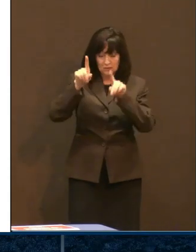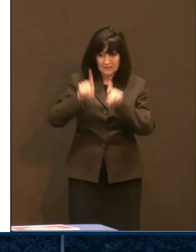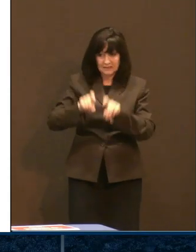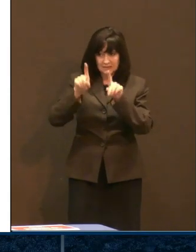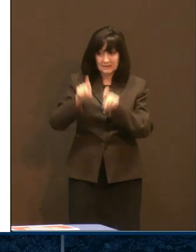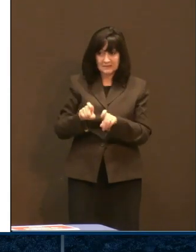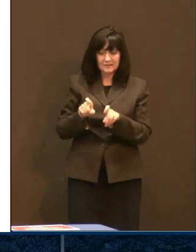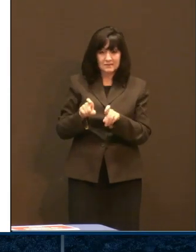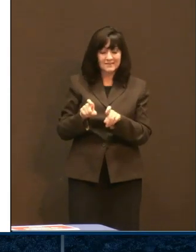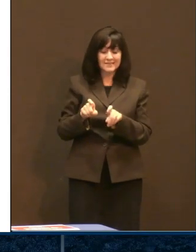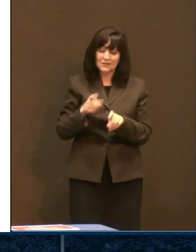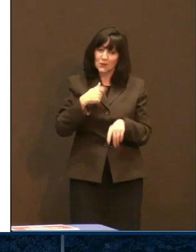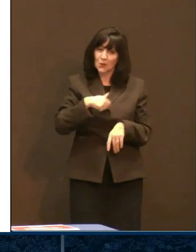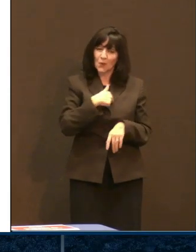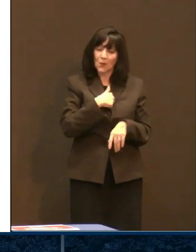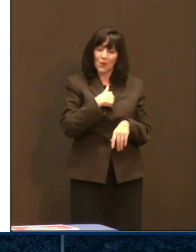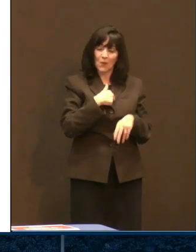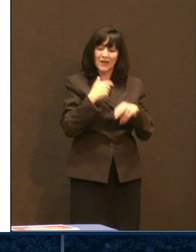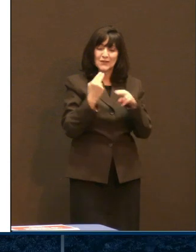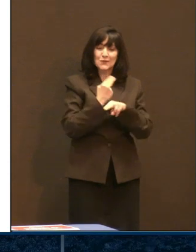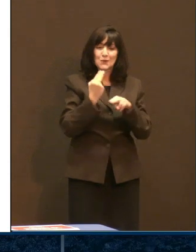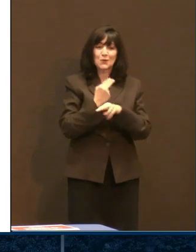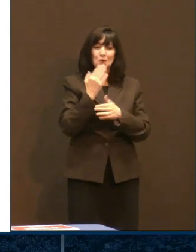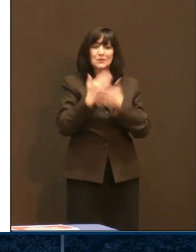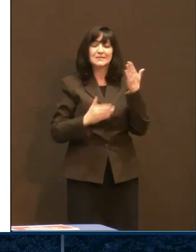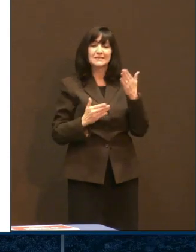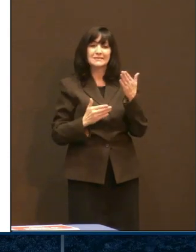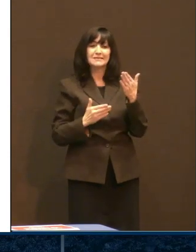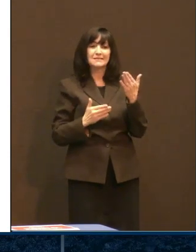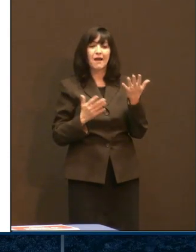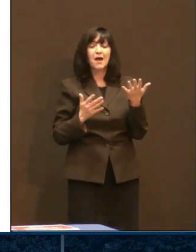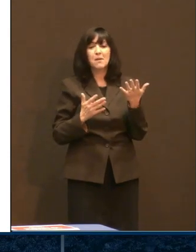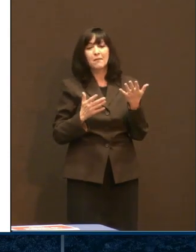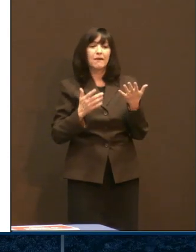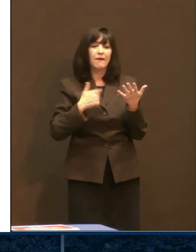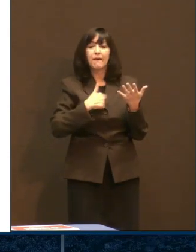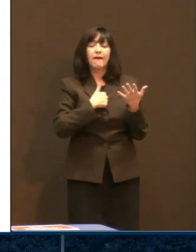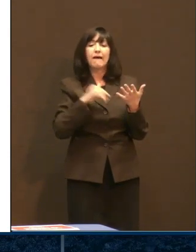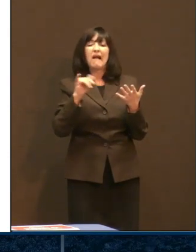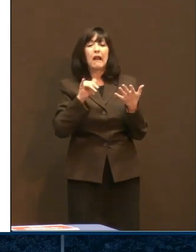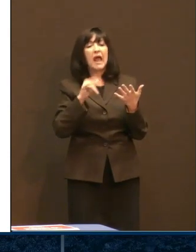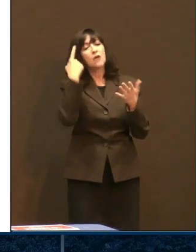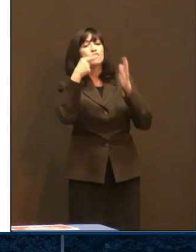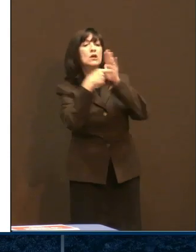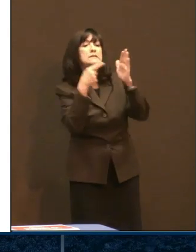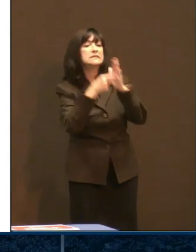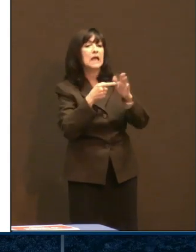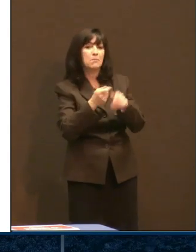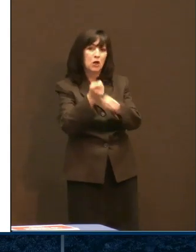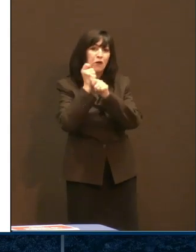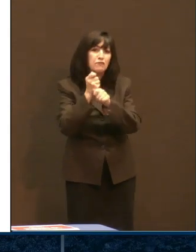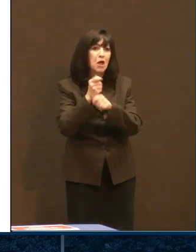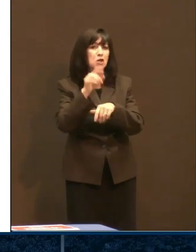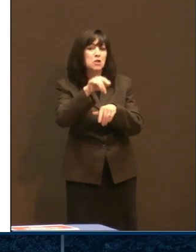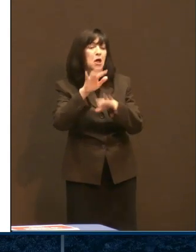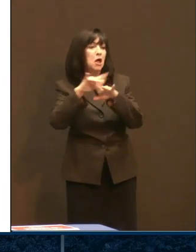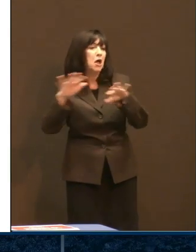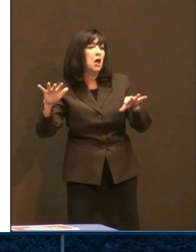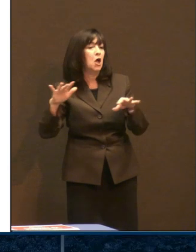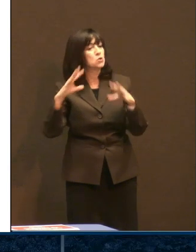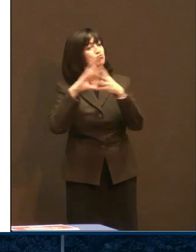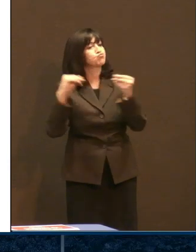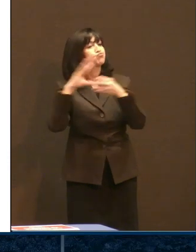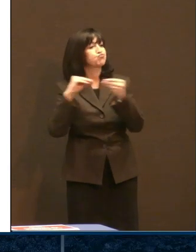into, we use some metaphors, and I'm not sure, we talked about fishing into a fishing hole where there are lots of fish. You're going to catch more fish, right?